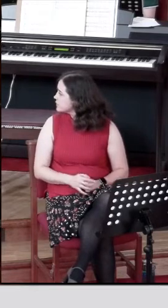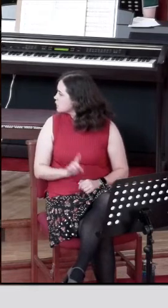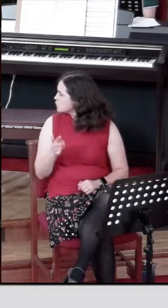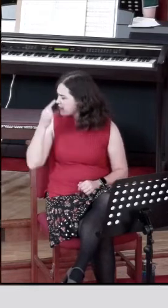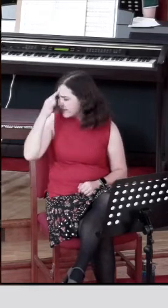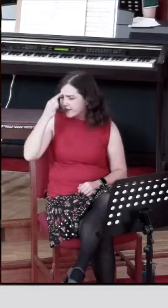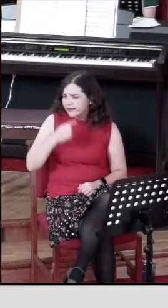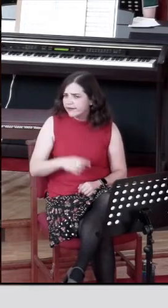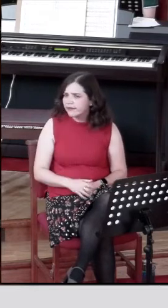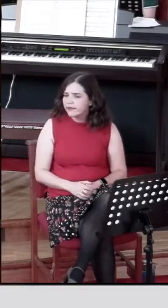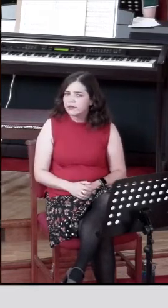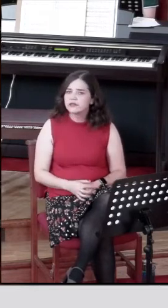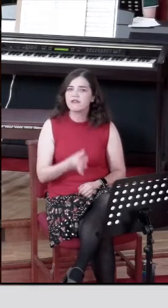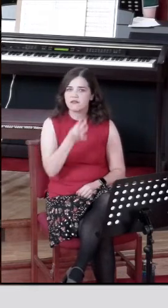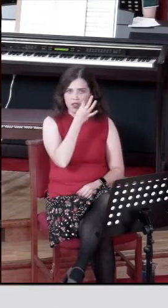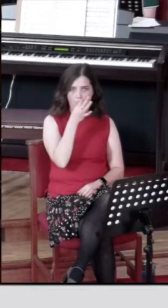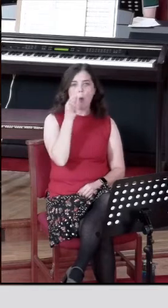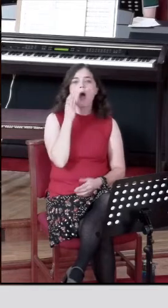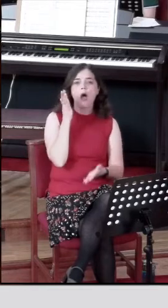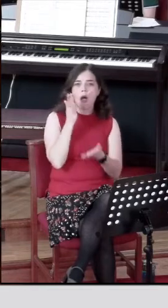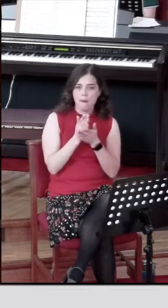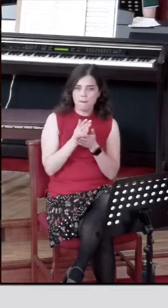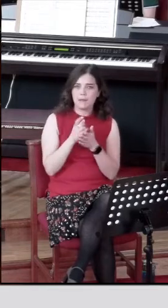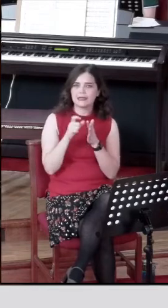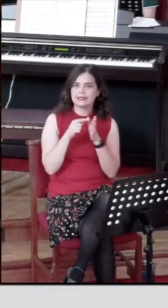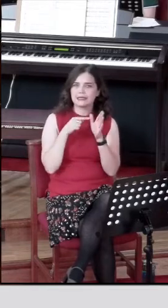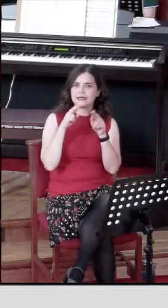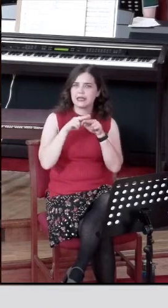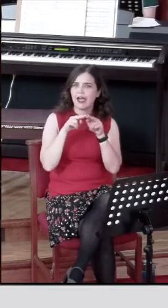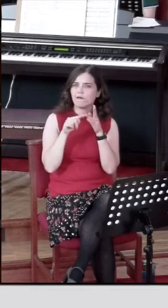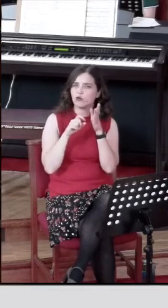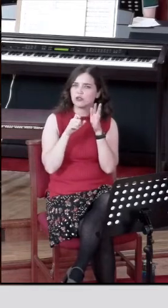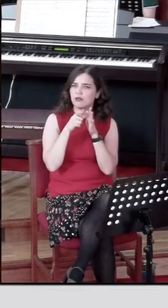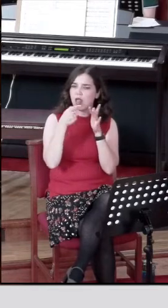Yeah? A flower, yeah, a daffodil. Okay, I've got a daffodil